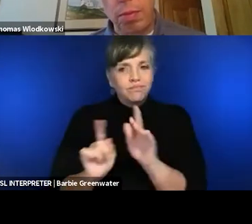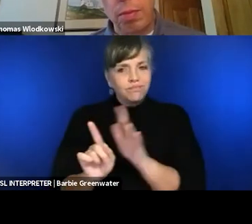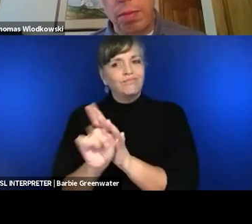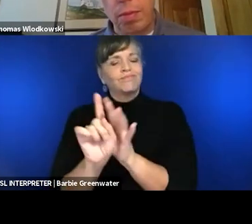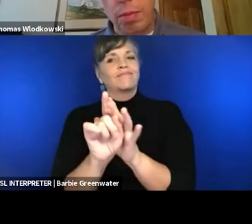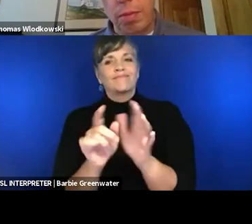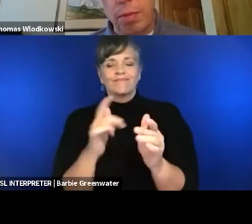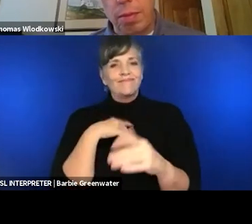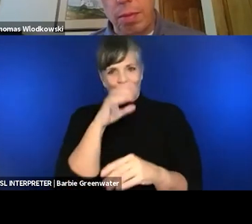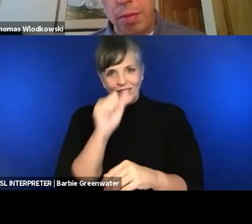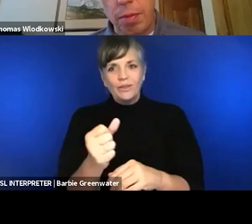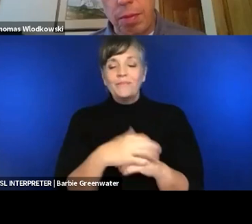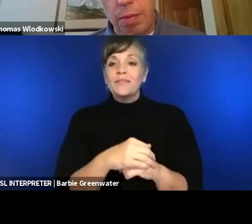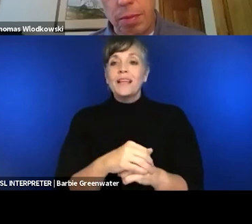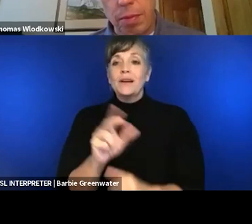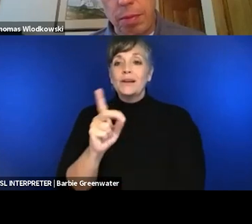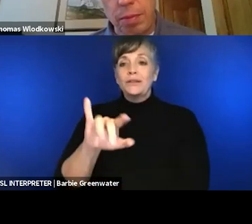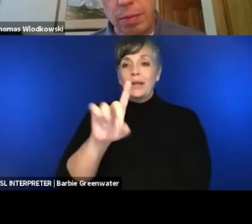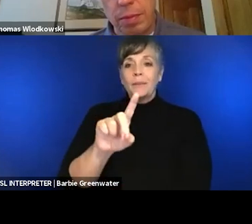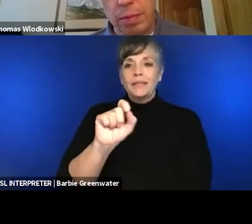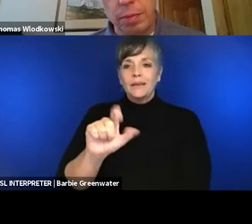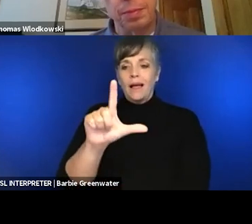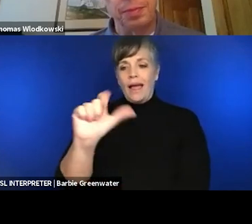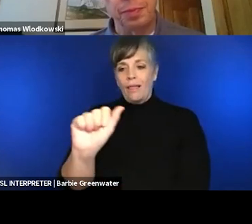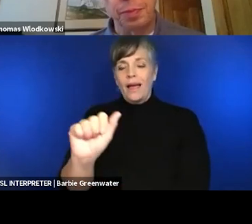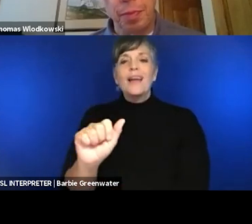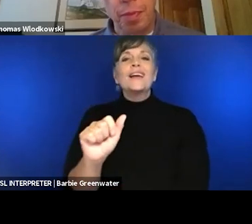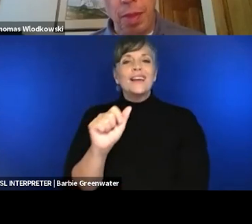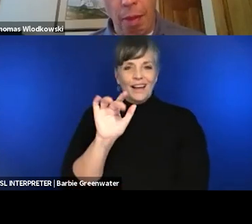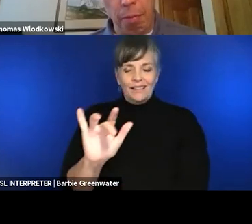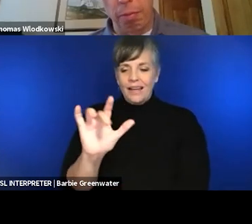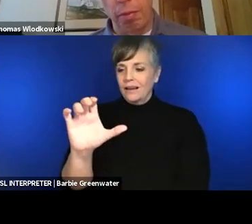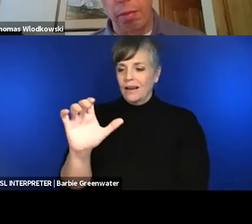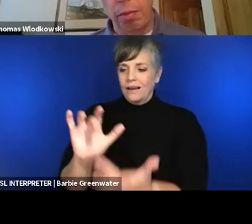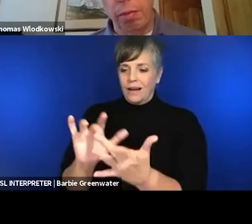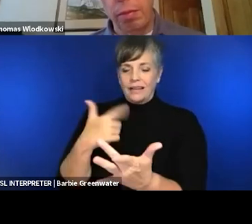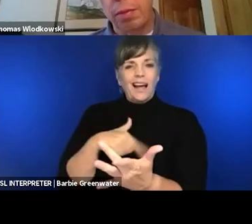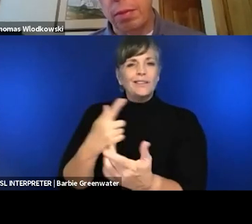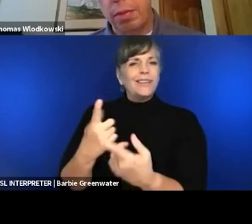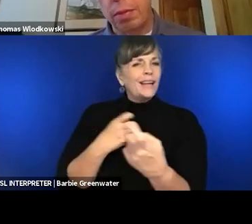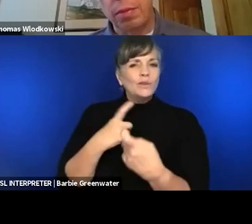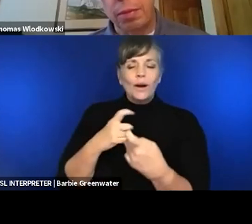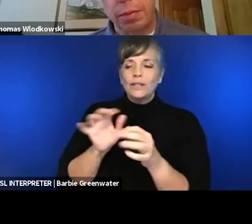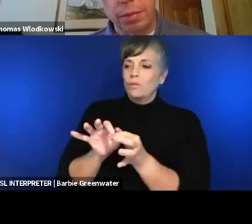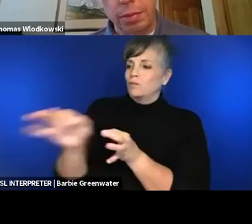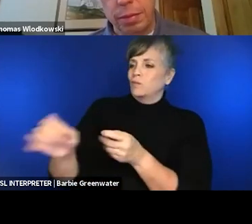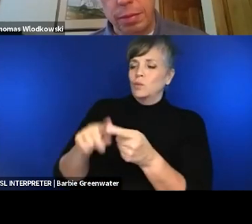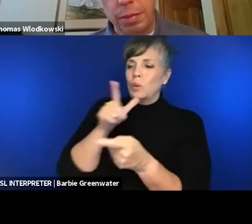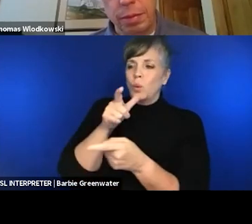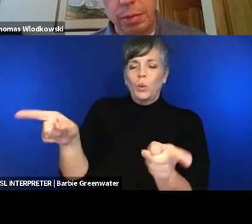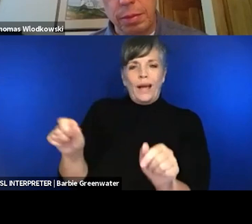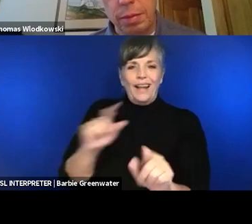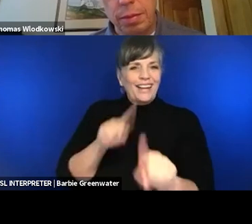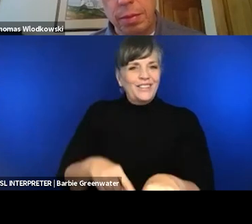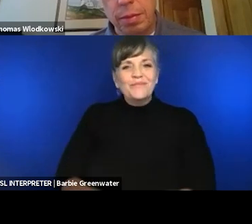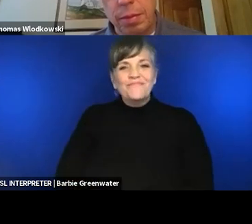to diamond.la, click on the contact us form, and we'll make sure to route it correctly to whoever could help answer it.